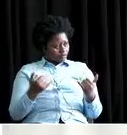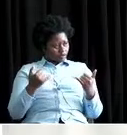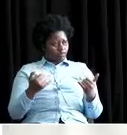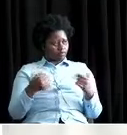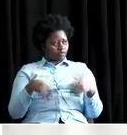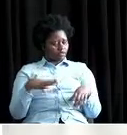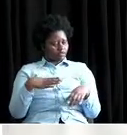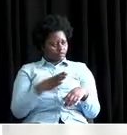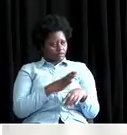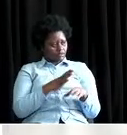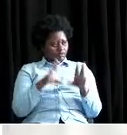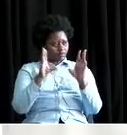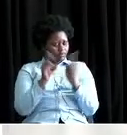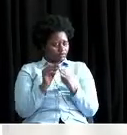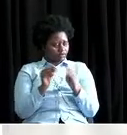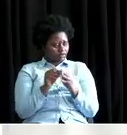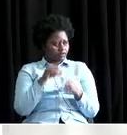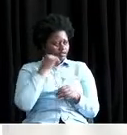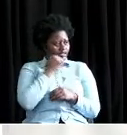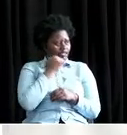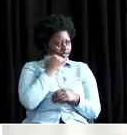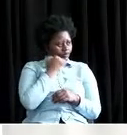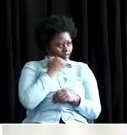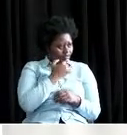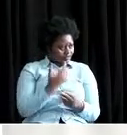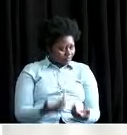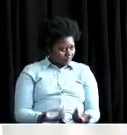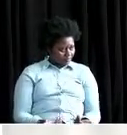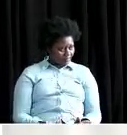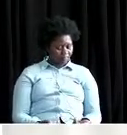meeting. Thank you. Okay, Baba, this.